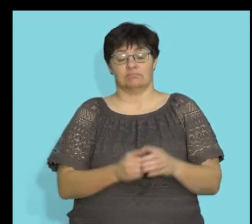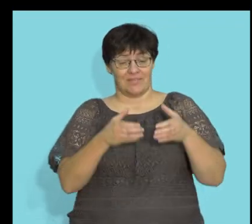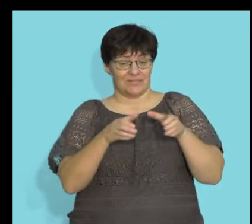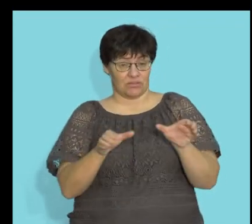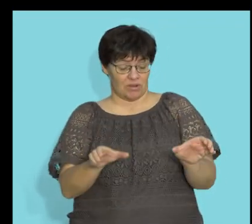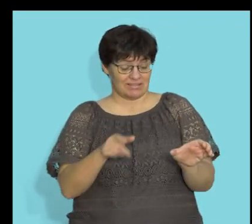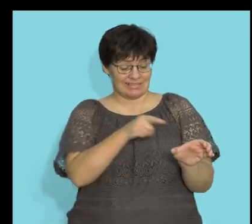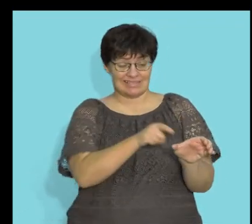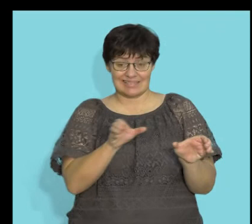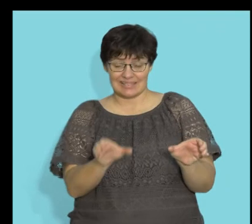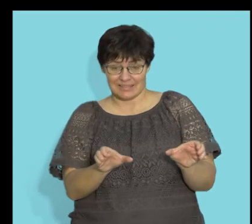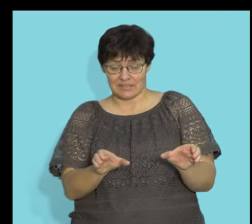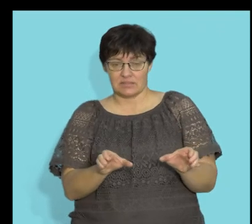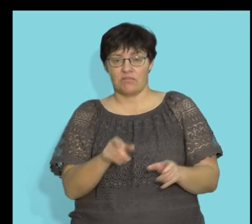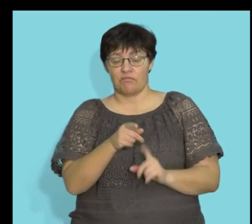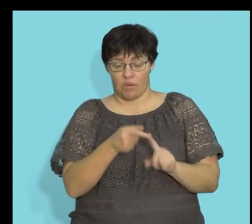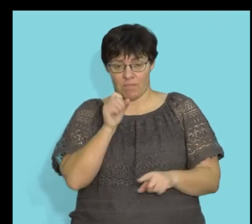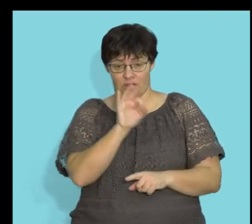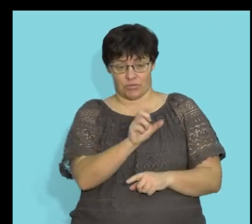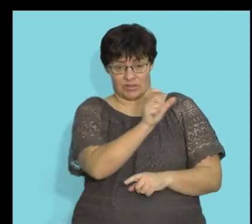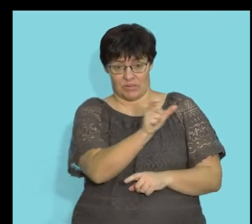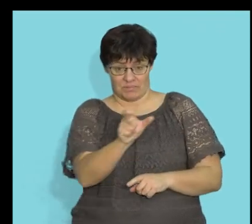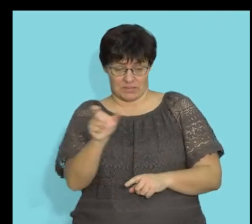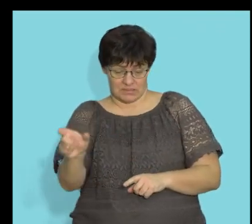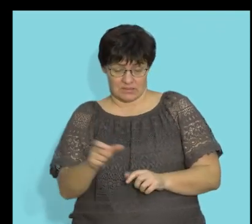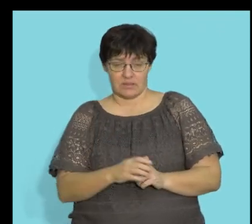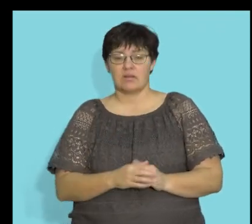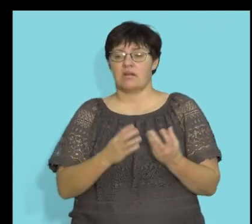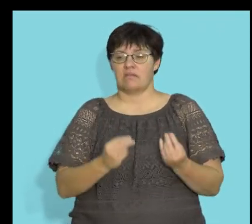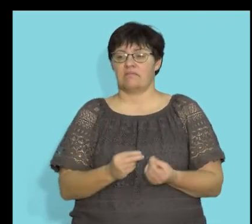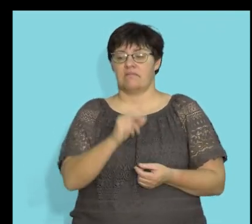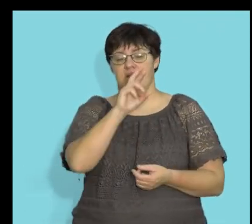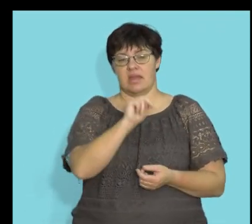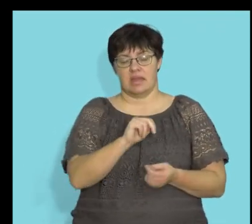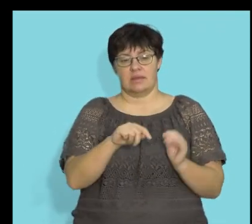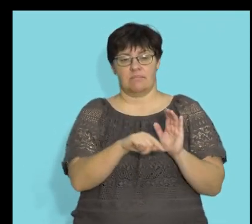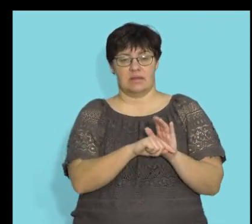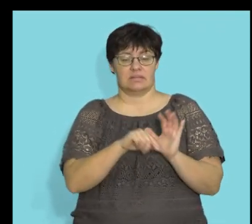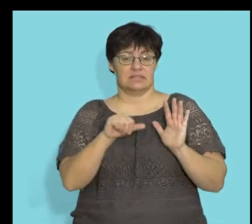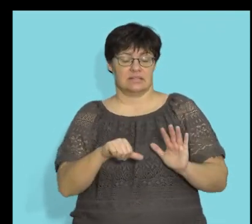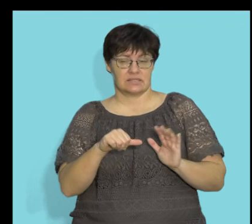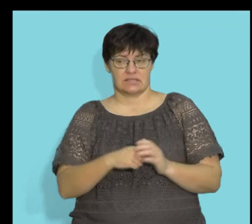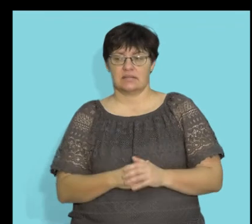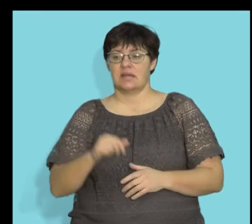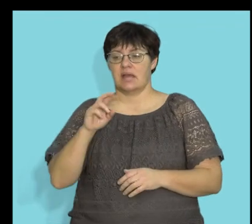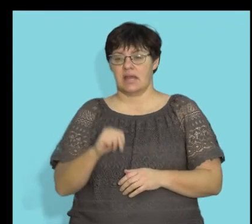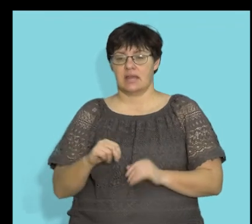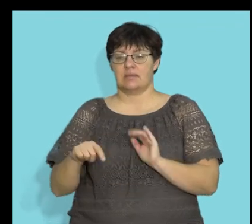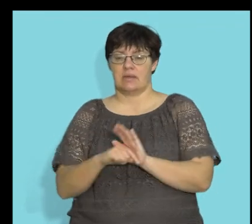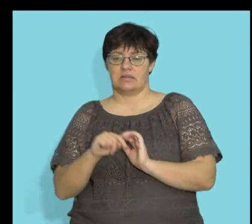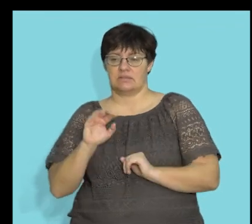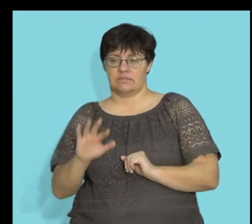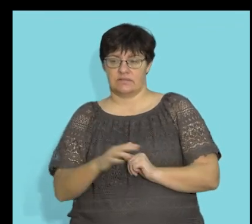So the factorized form of this trinomial is going to be n minus 16,